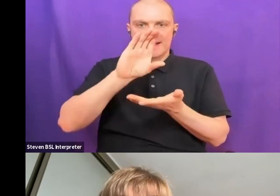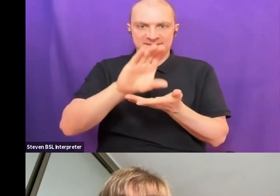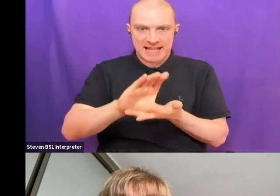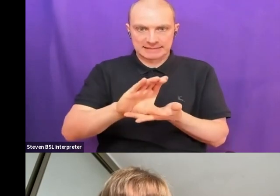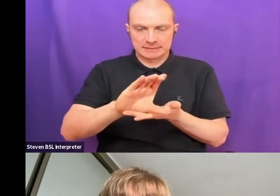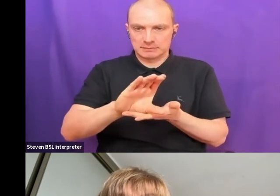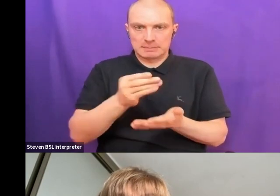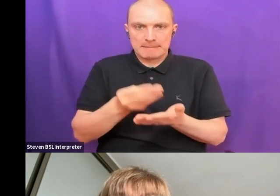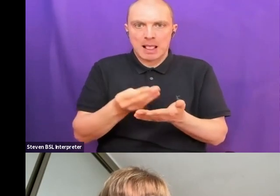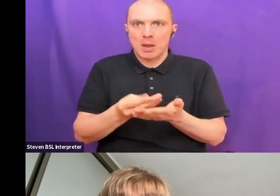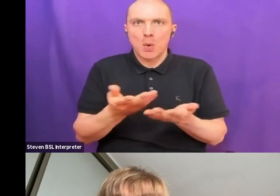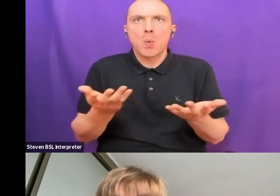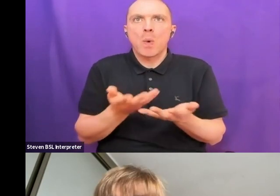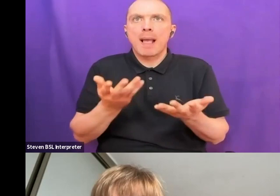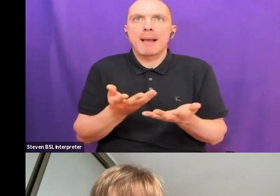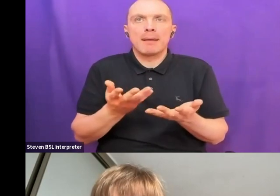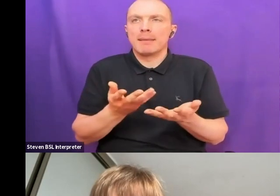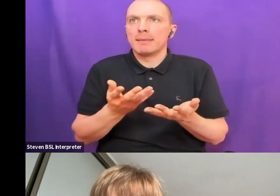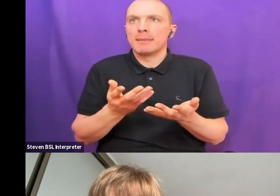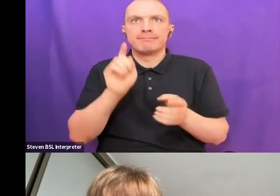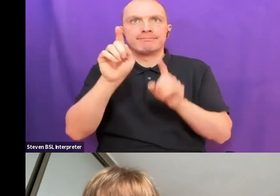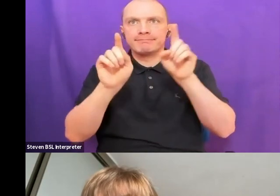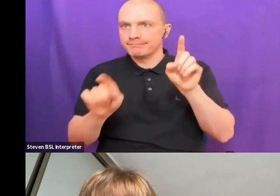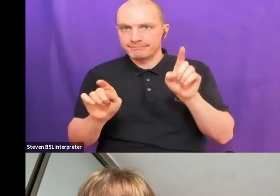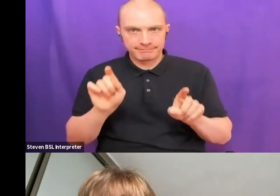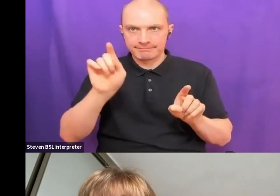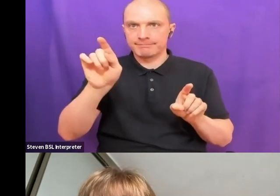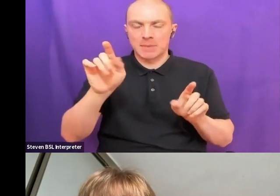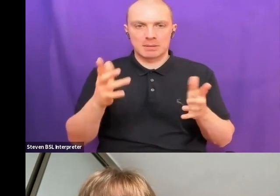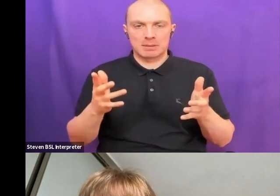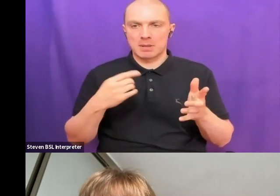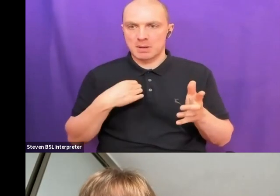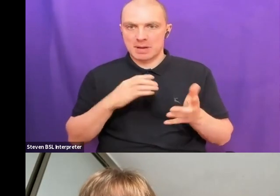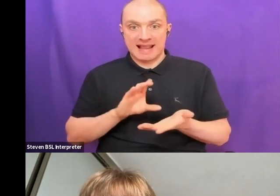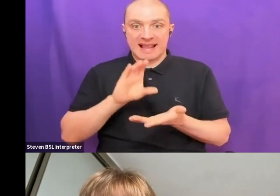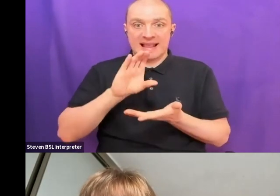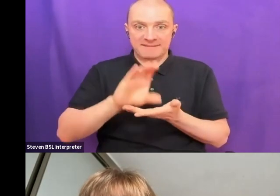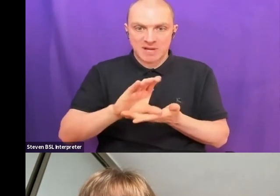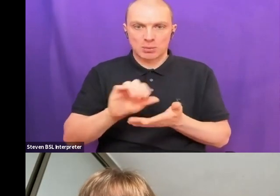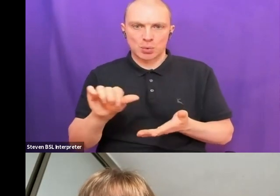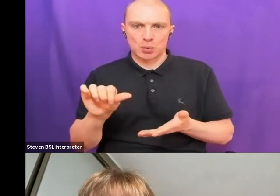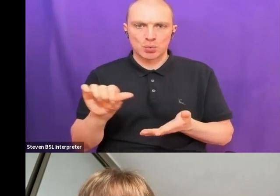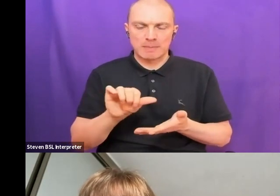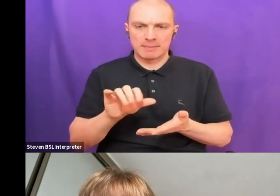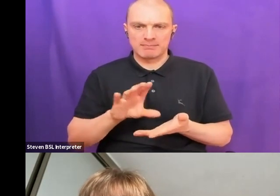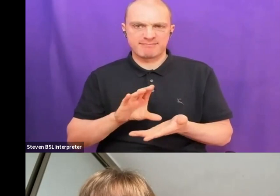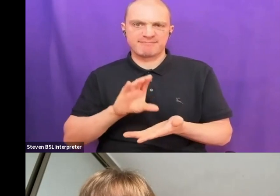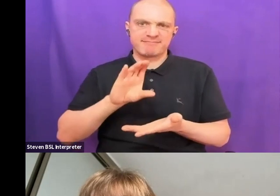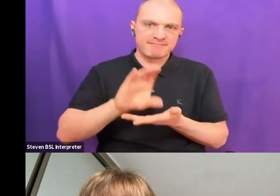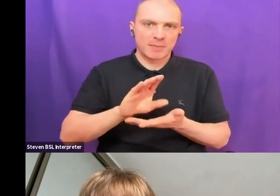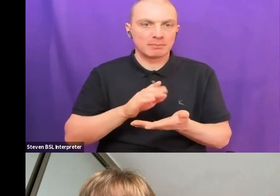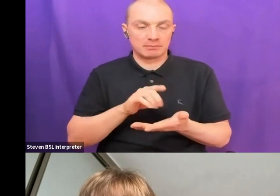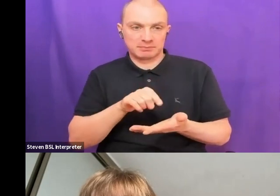get better at national level about thinking how any investments that we're making, big chunky investments through schools, through